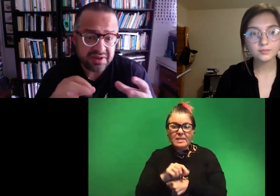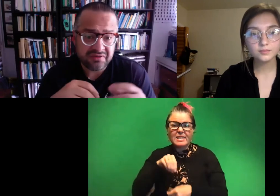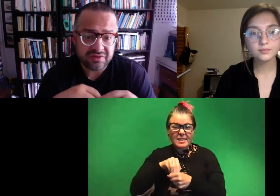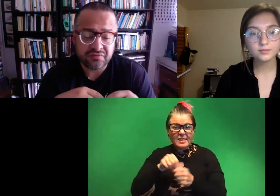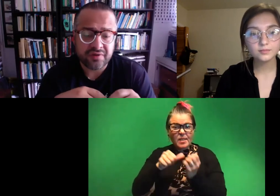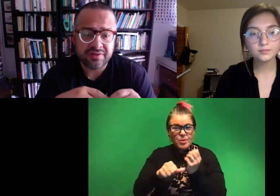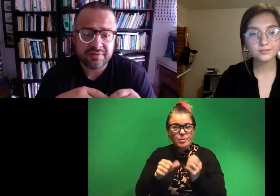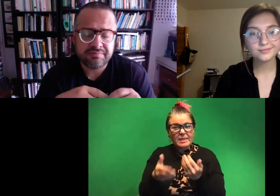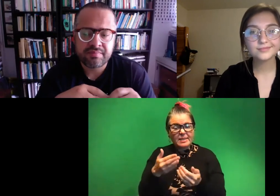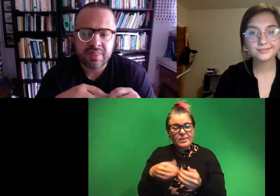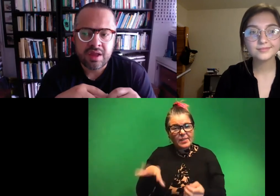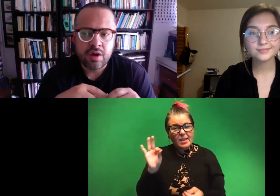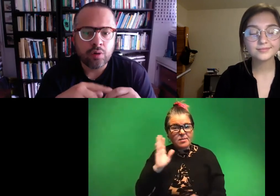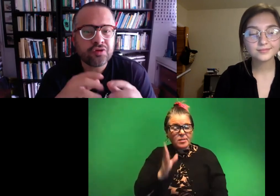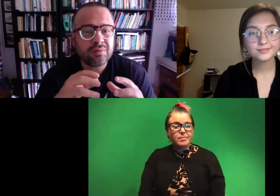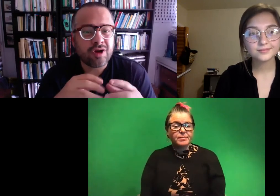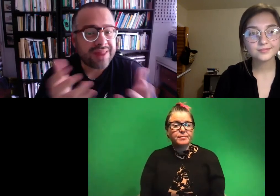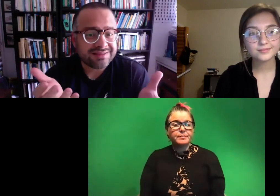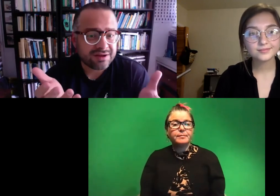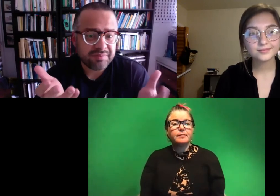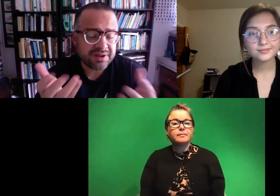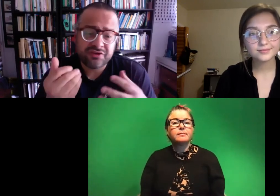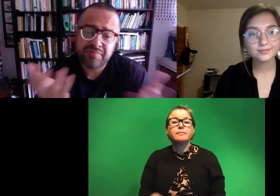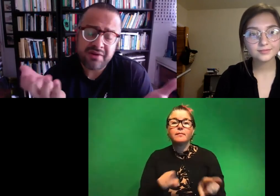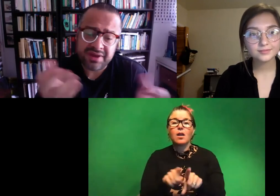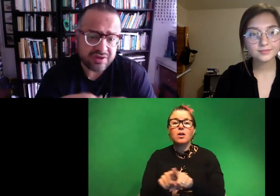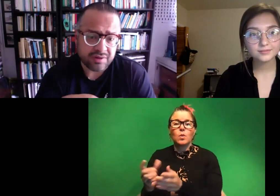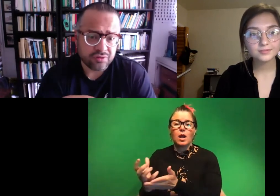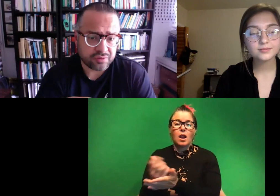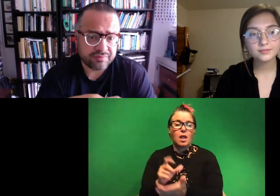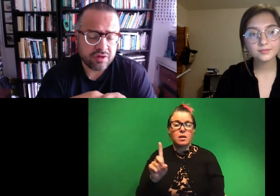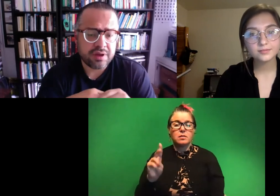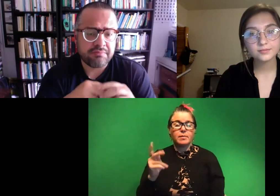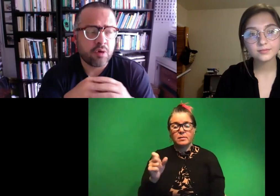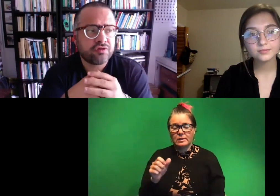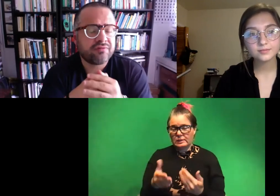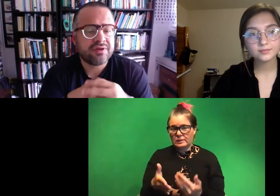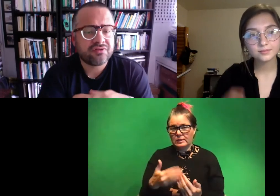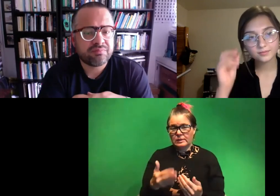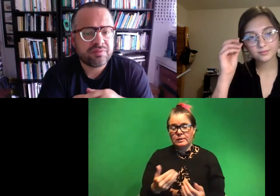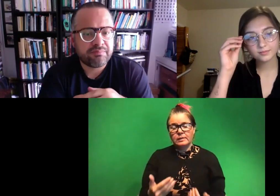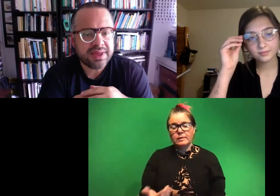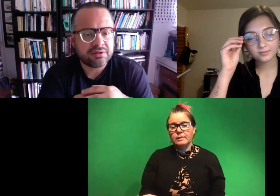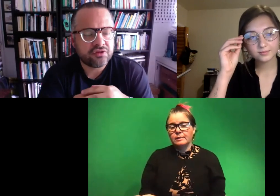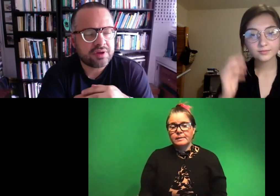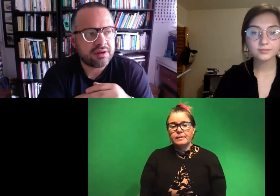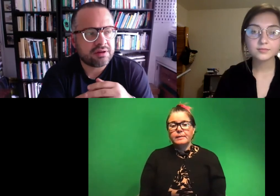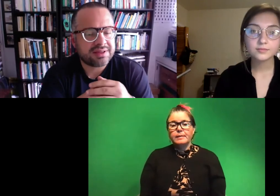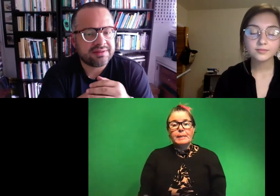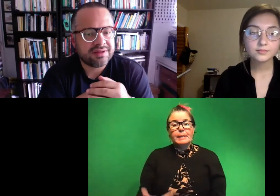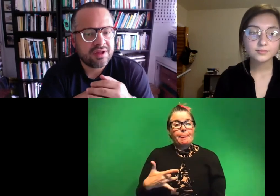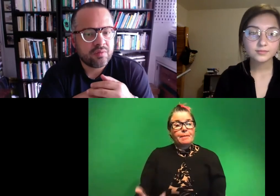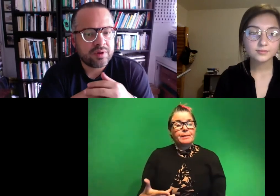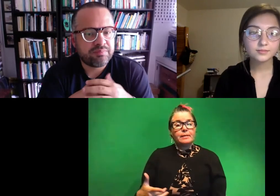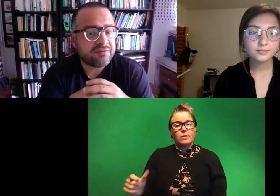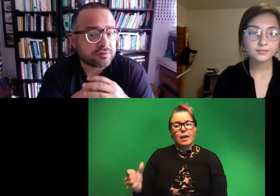very easy to find them. Also, collect dung beetles is very easy. Also, most of these beetles you can collect